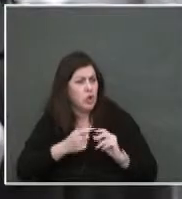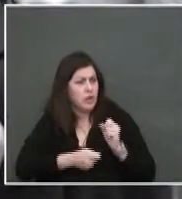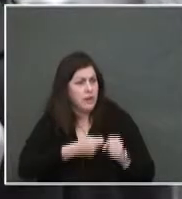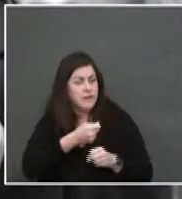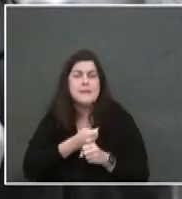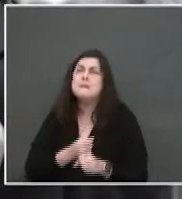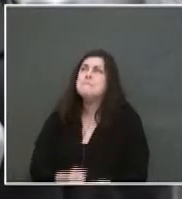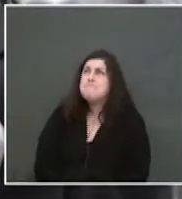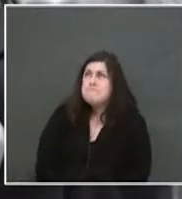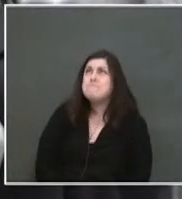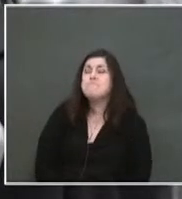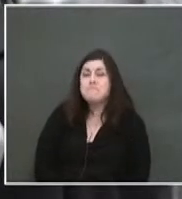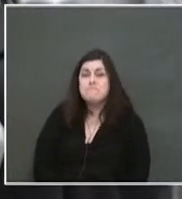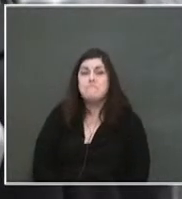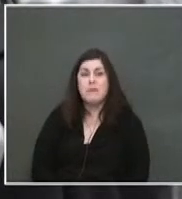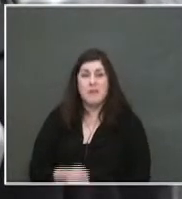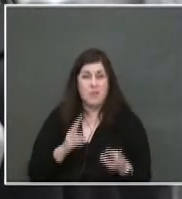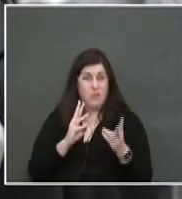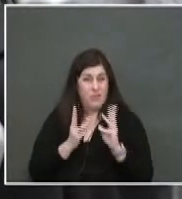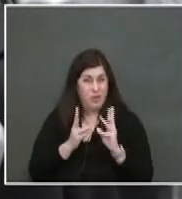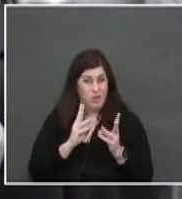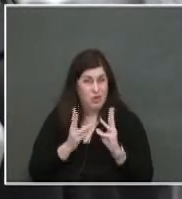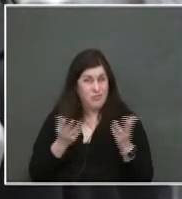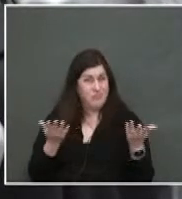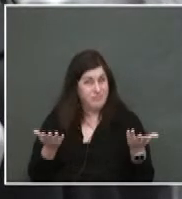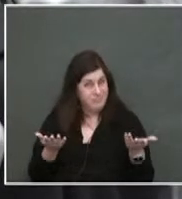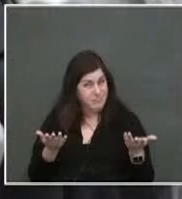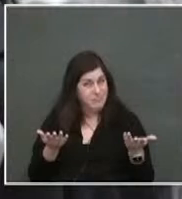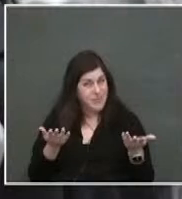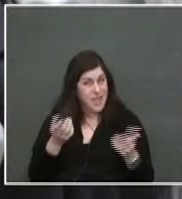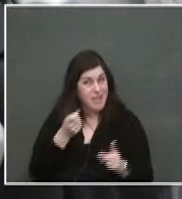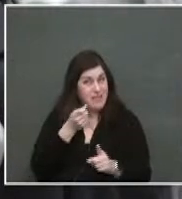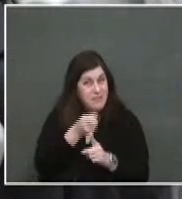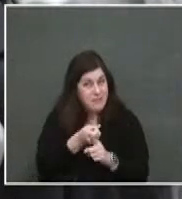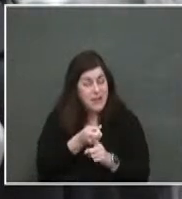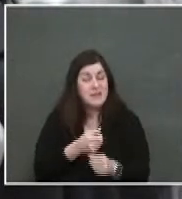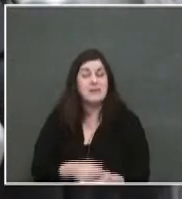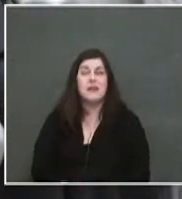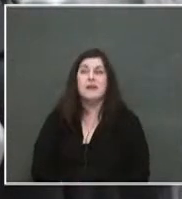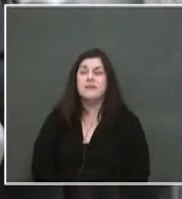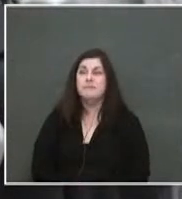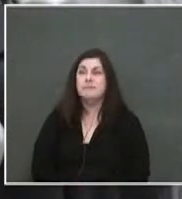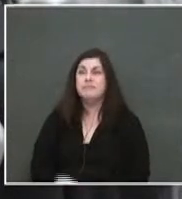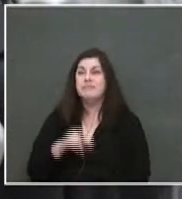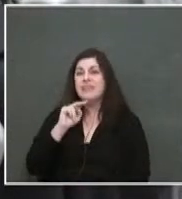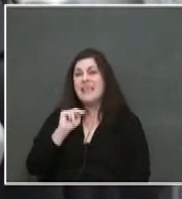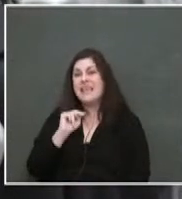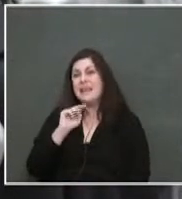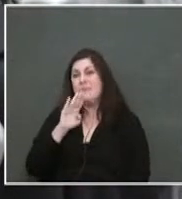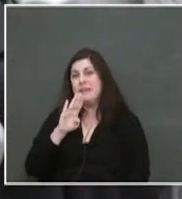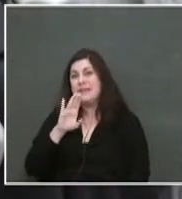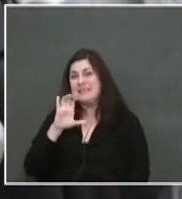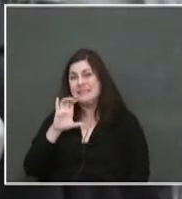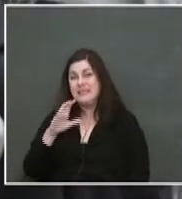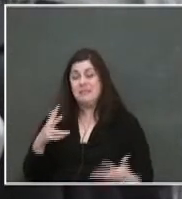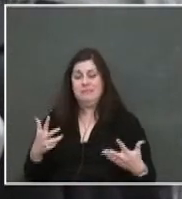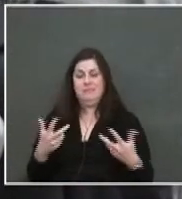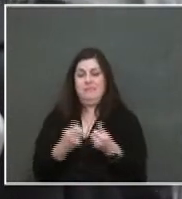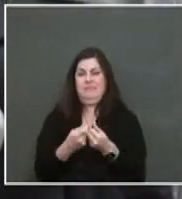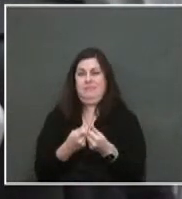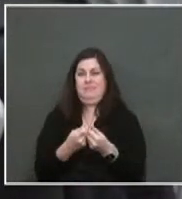I would say possibly weather may have an impact on the number of MVCs, motor vehicle